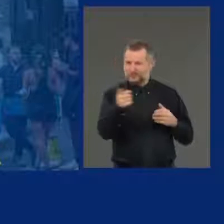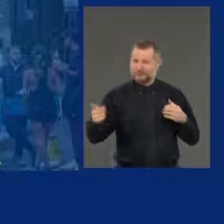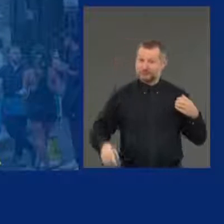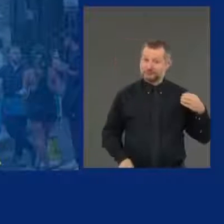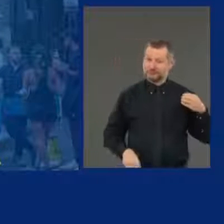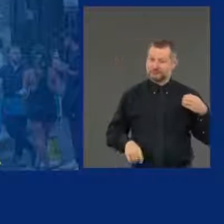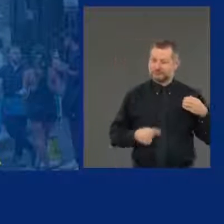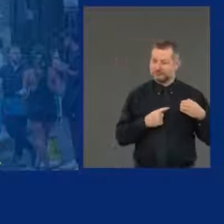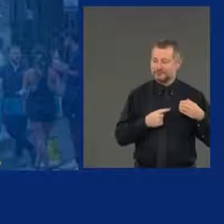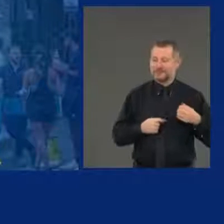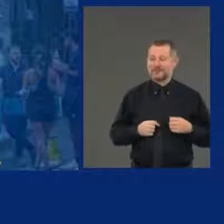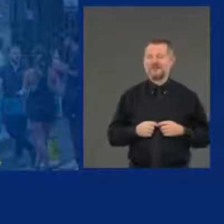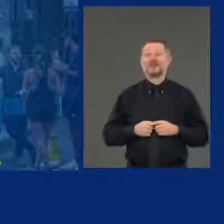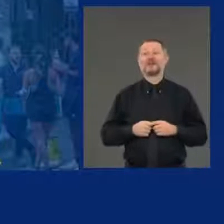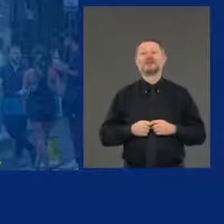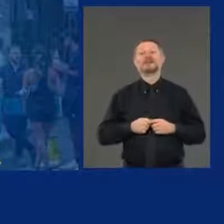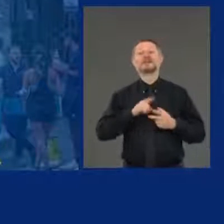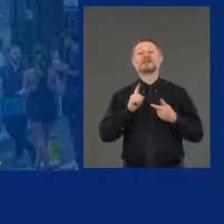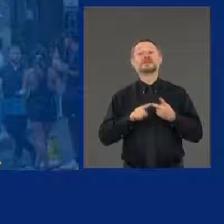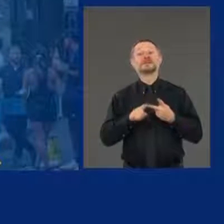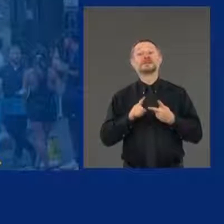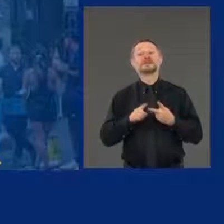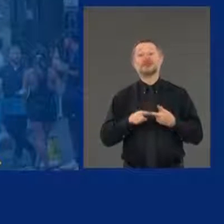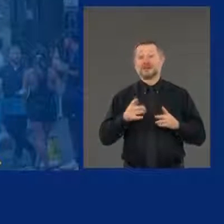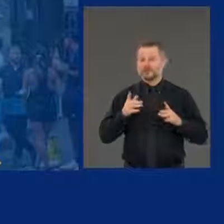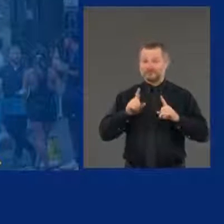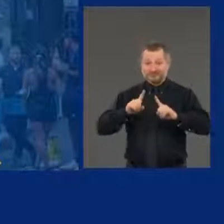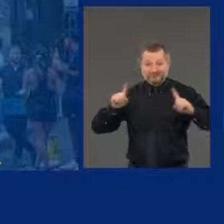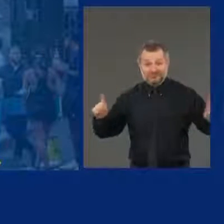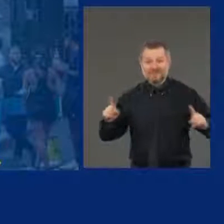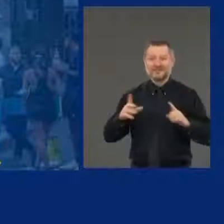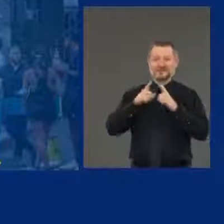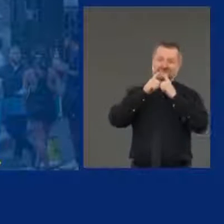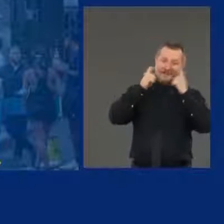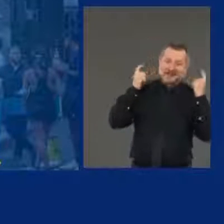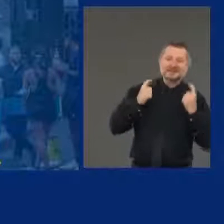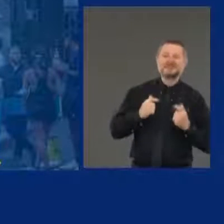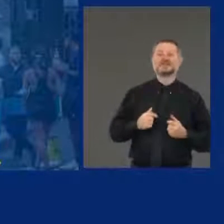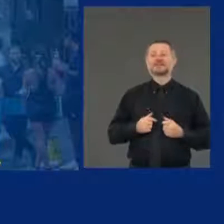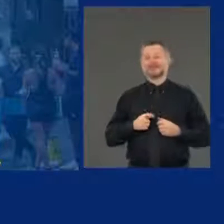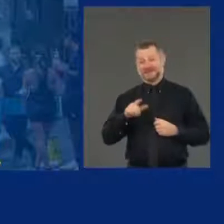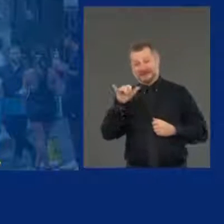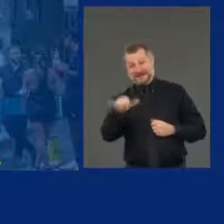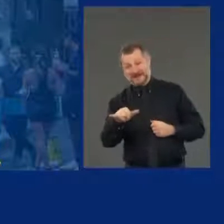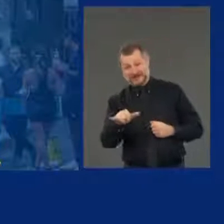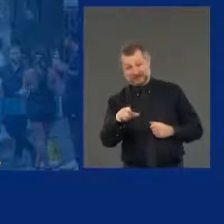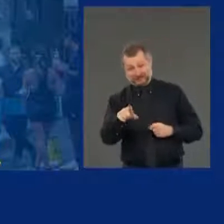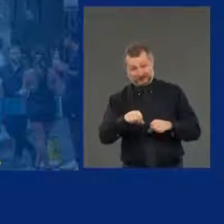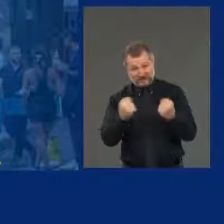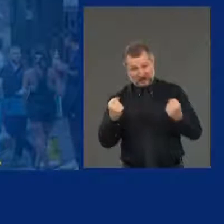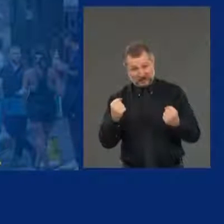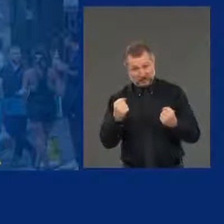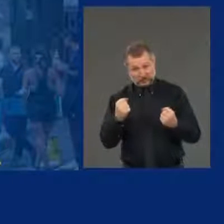social distancing, mask wearing, these are legal violations.